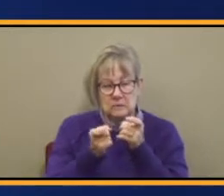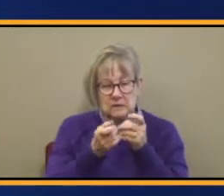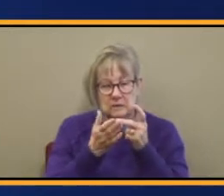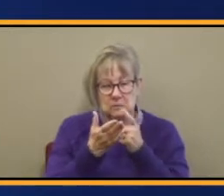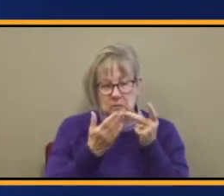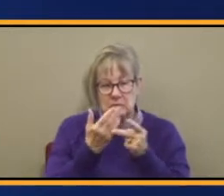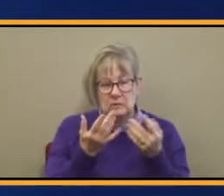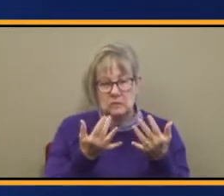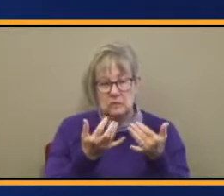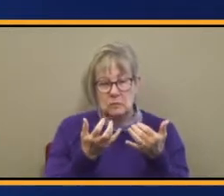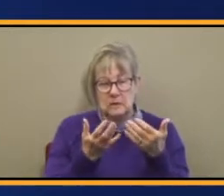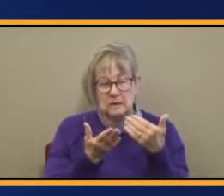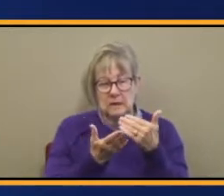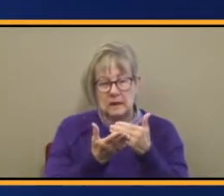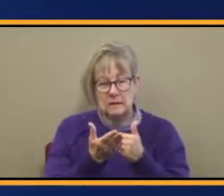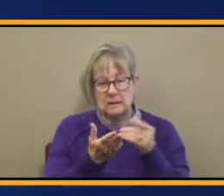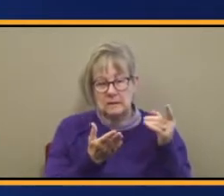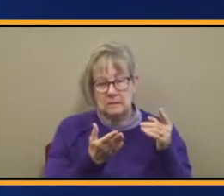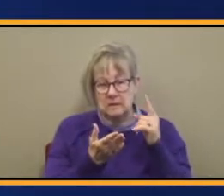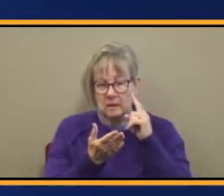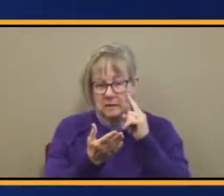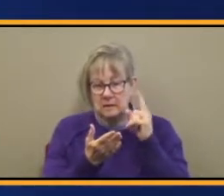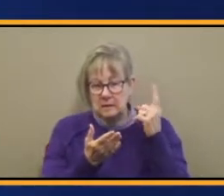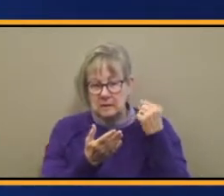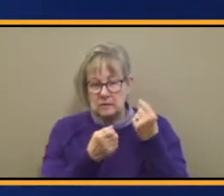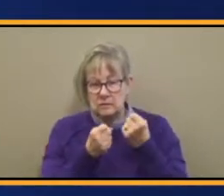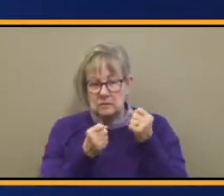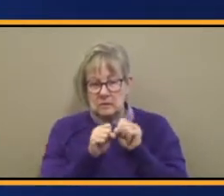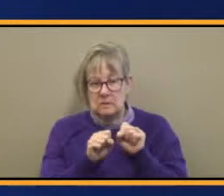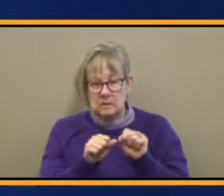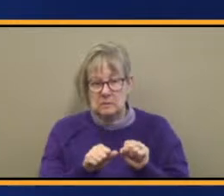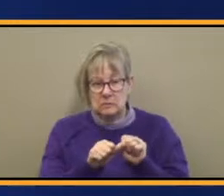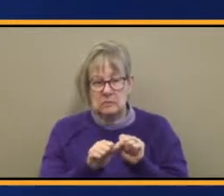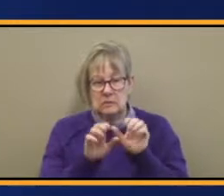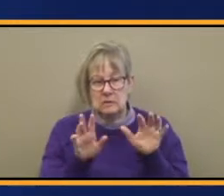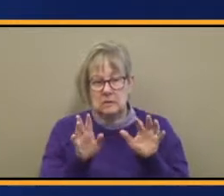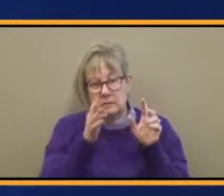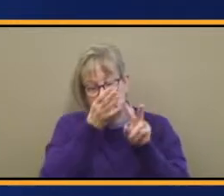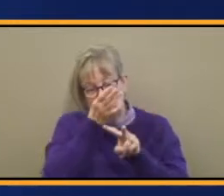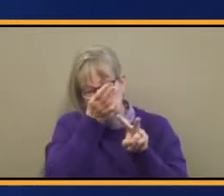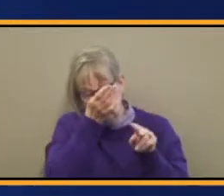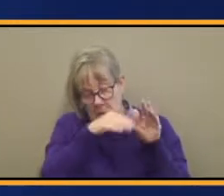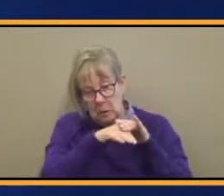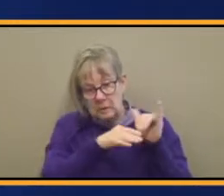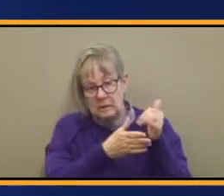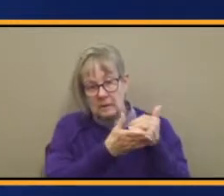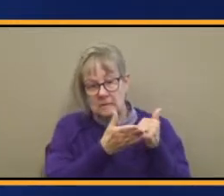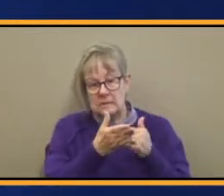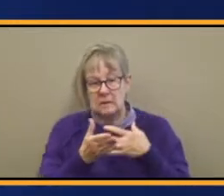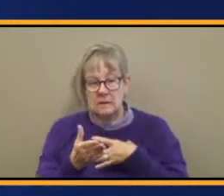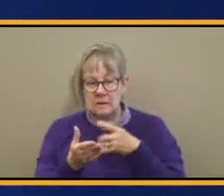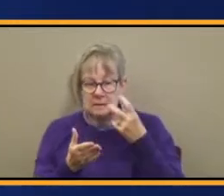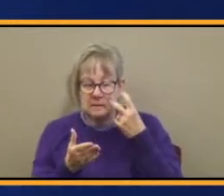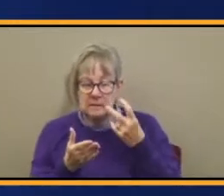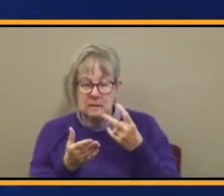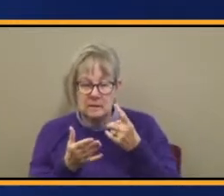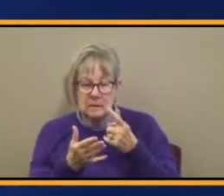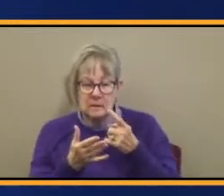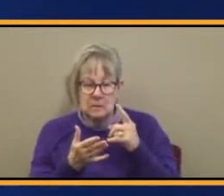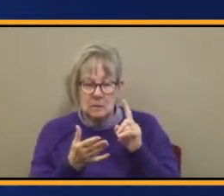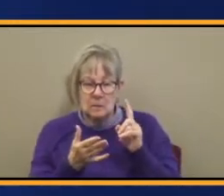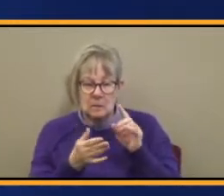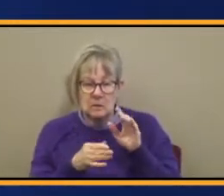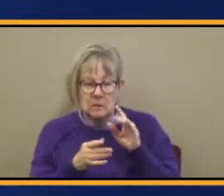waiting list there. I think last year we were able to clear the 22 on the list. I'd like to see where we're at with those, the current pending